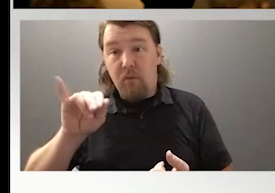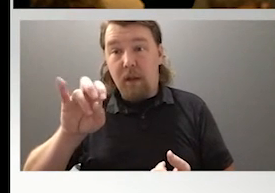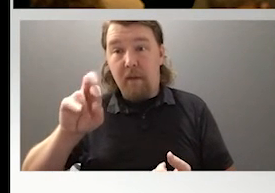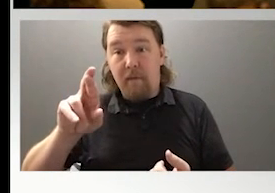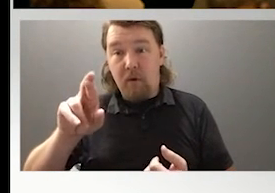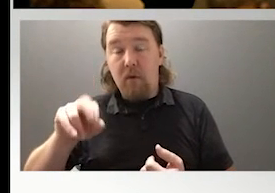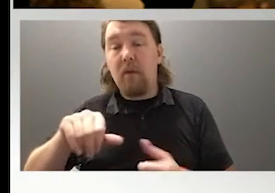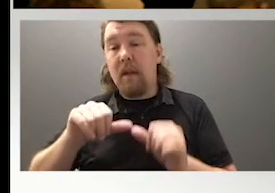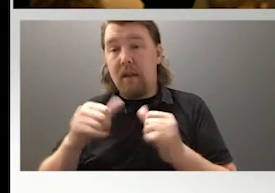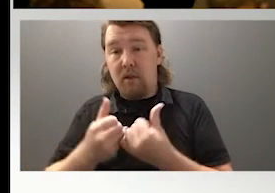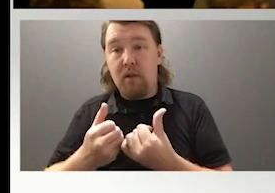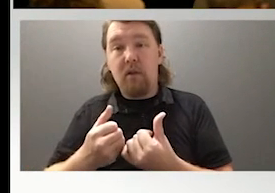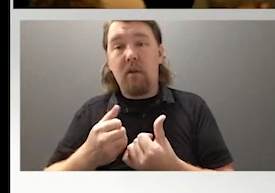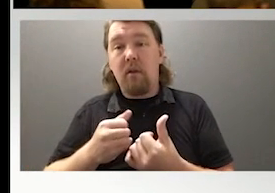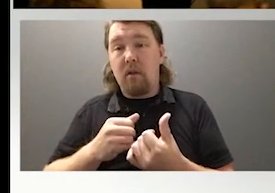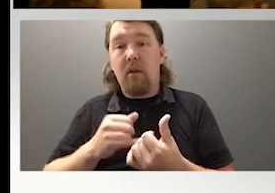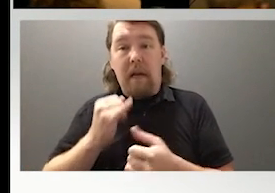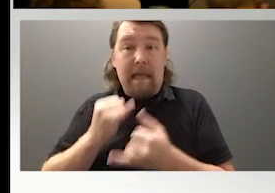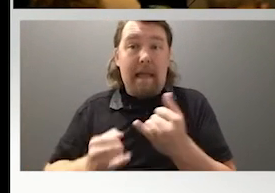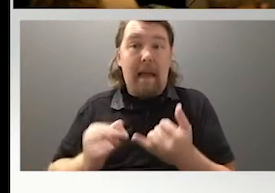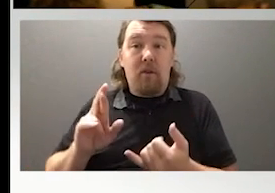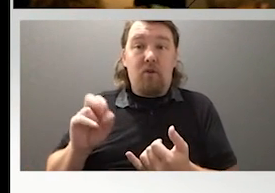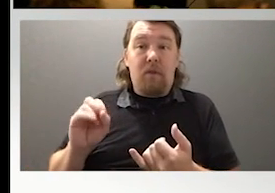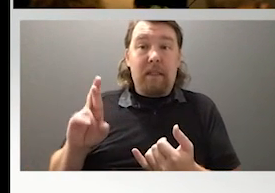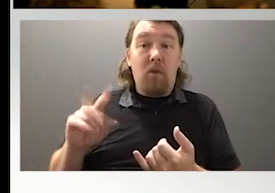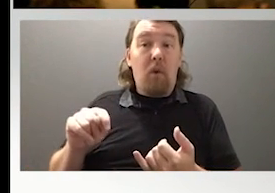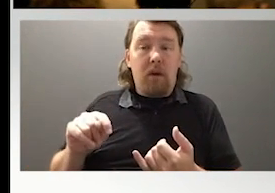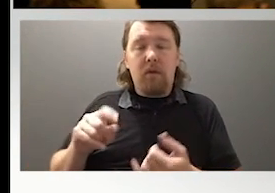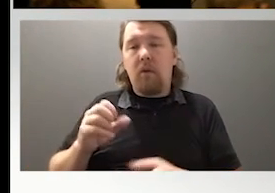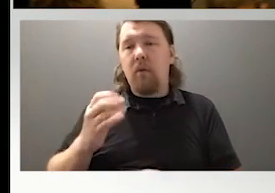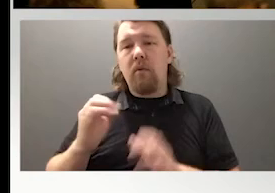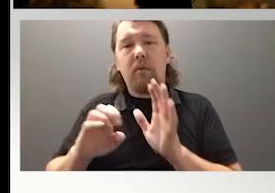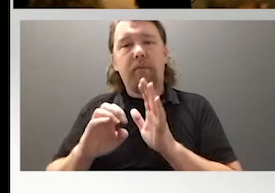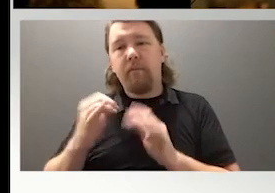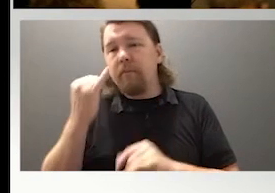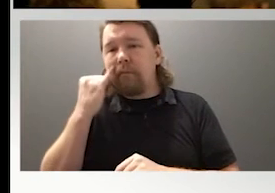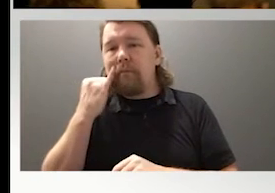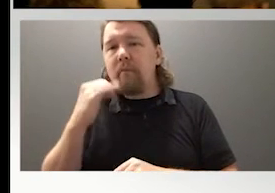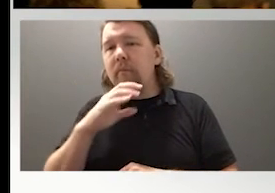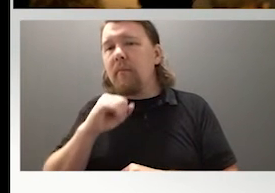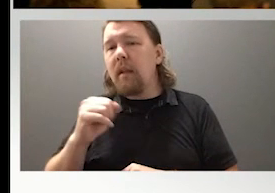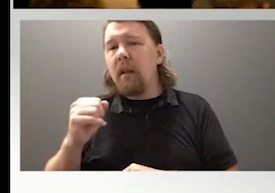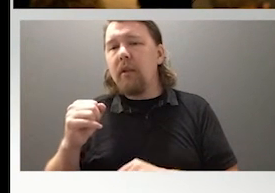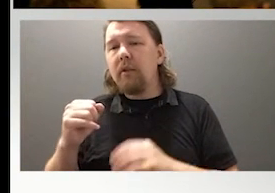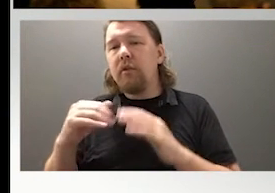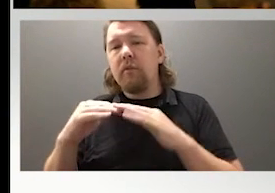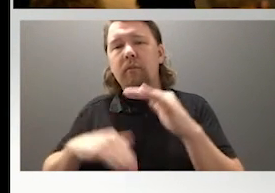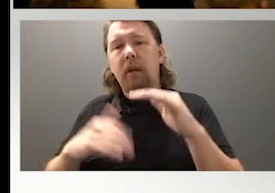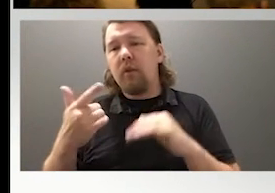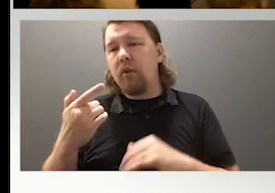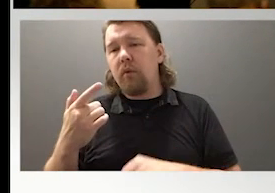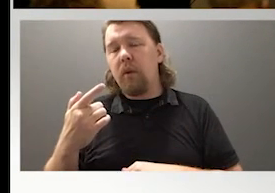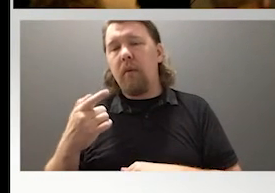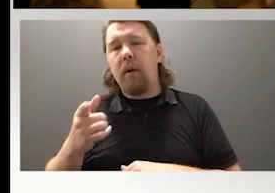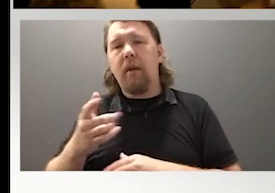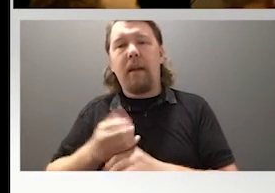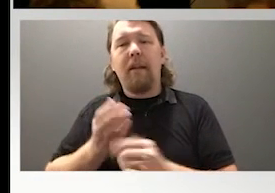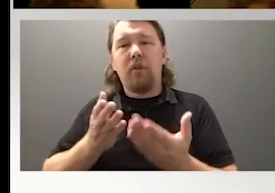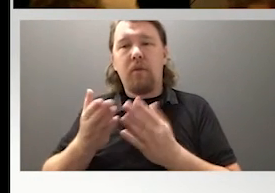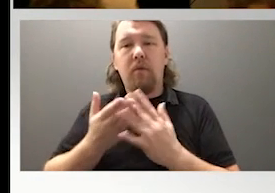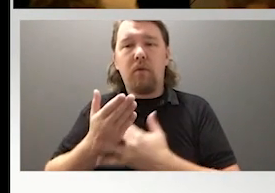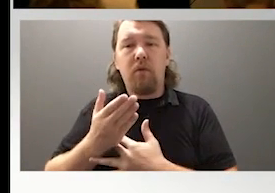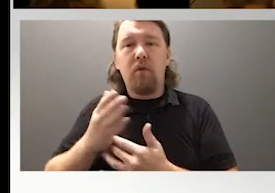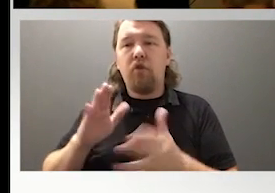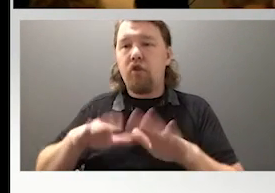agency is the payer of last resort. So say, for instance, the child is under the age of 21, they may be receiving services through Children's